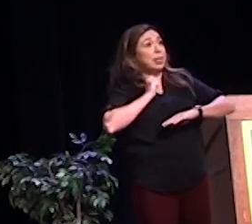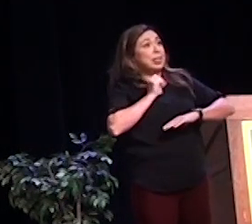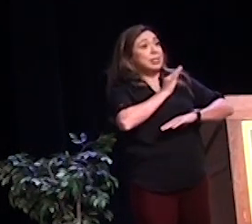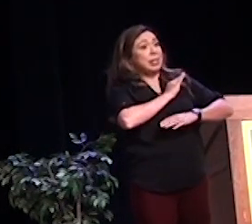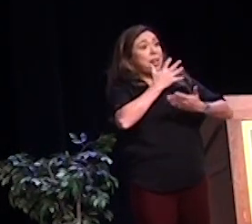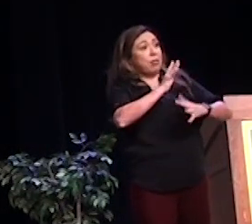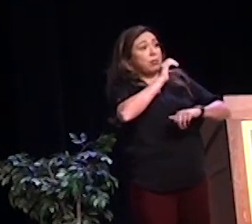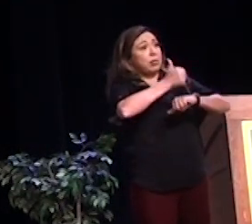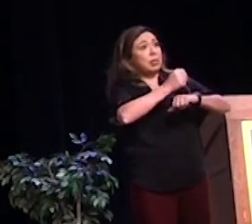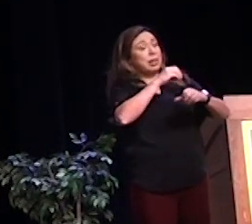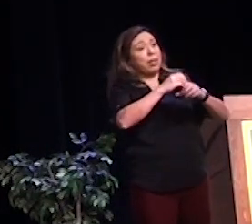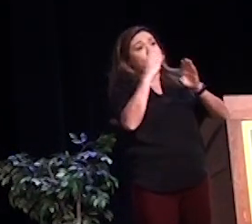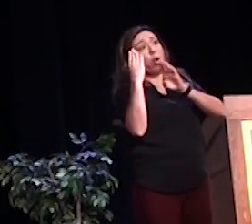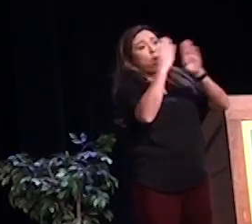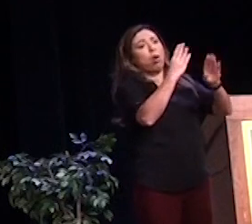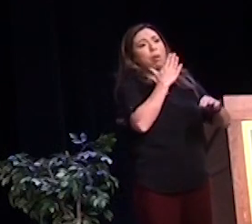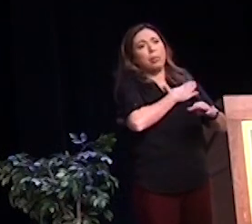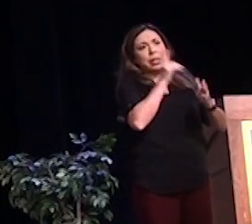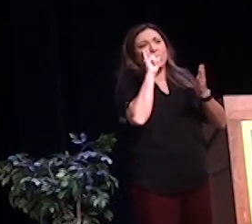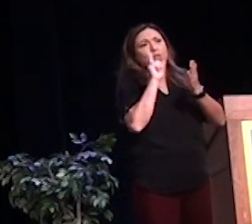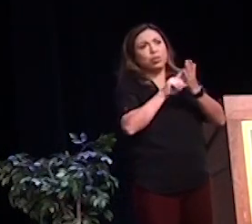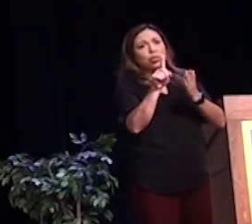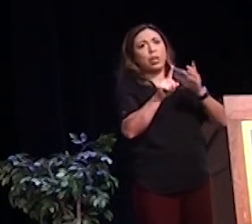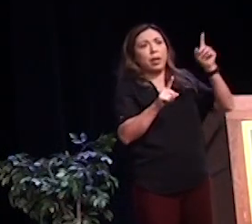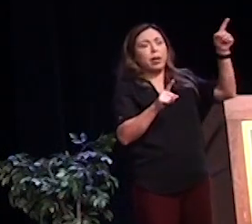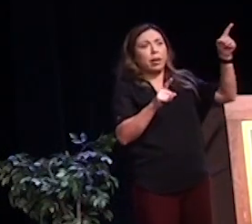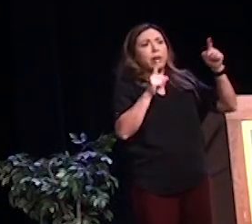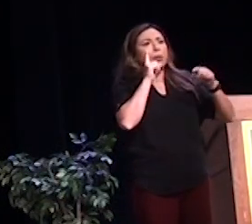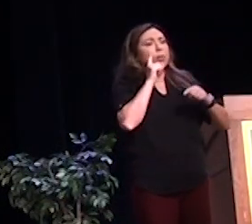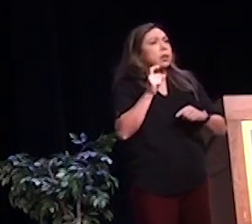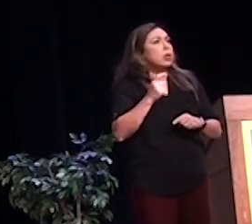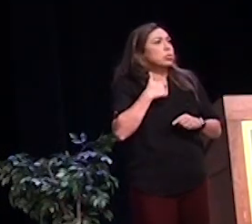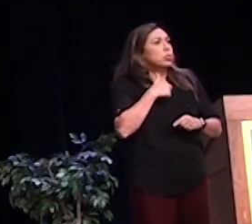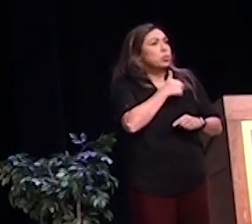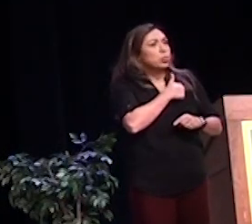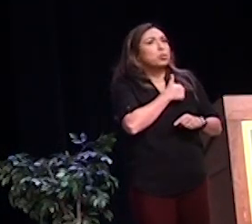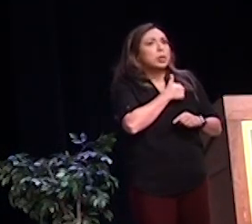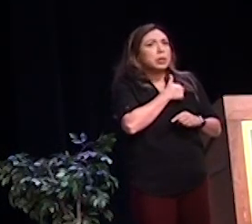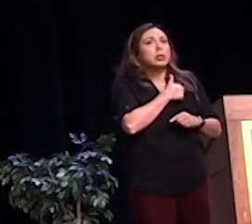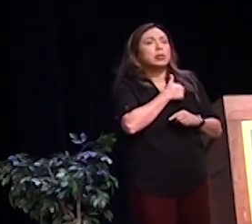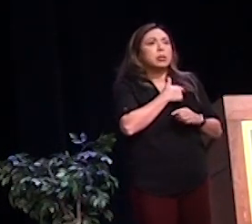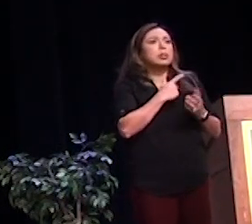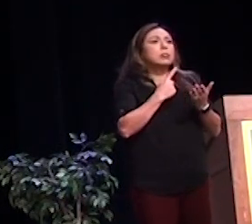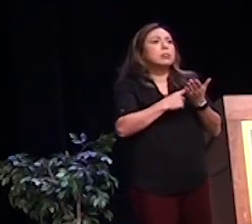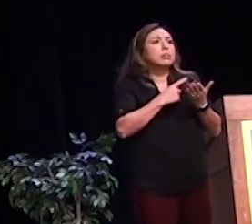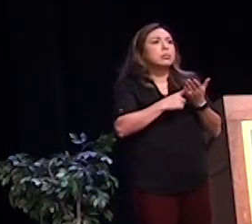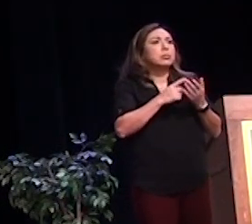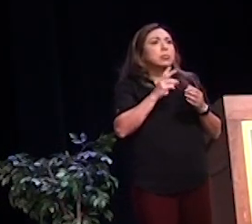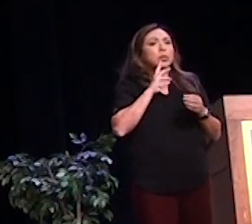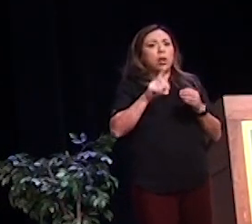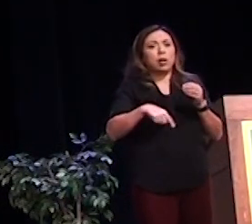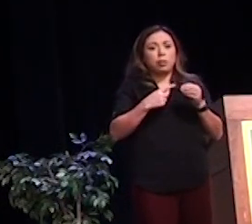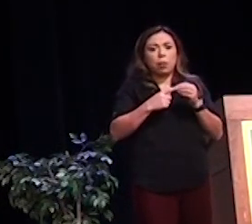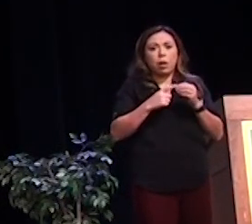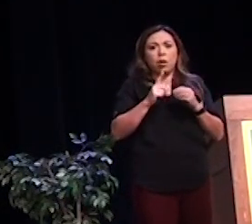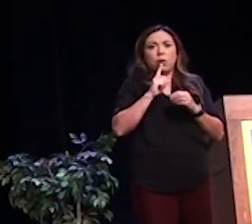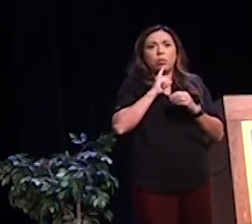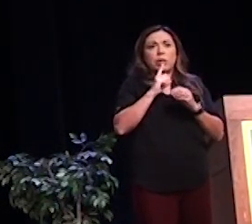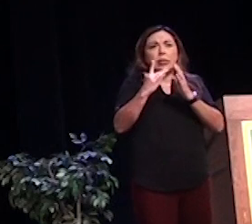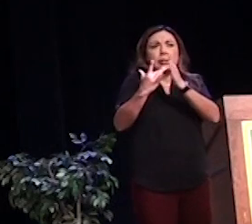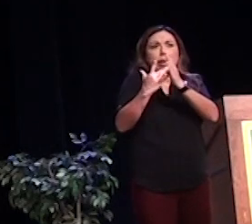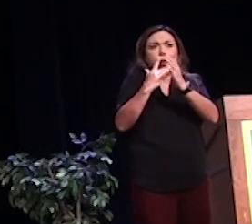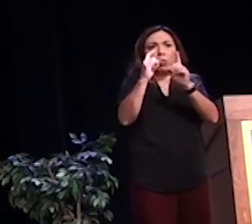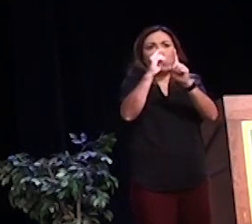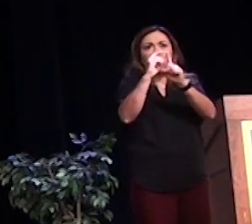out in the hallway, please do. Because here we're talking in language that's very technical,